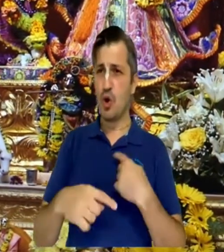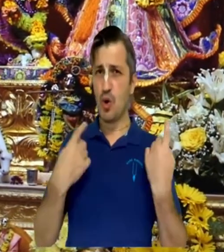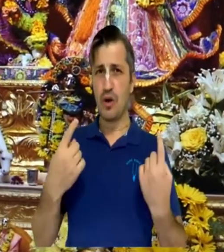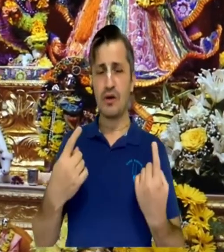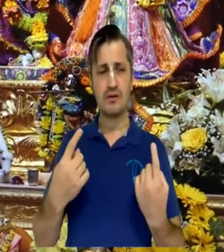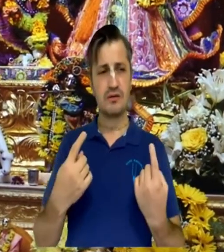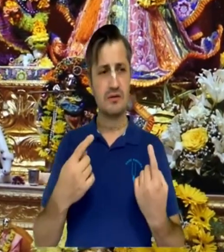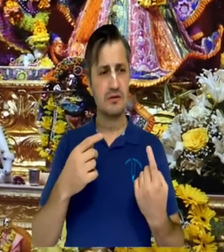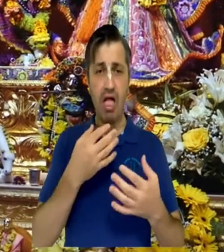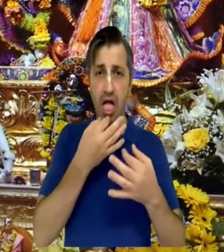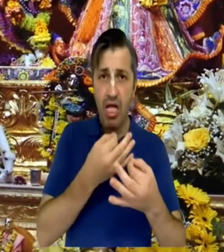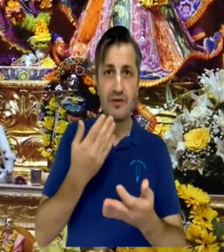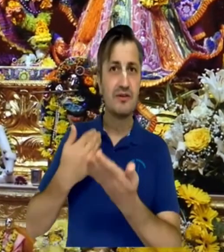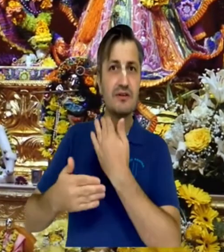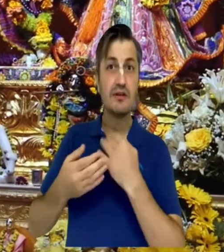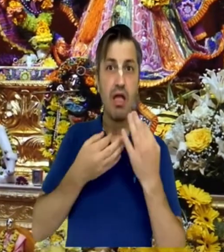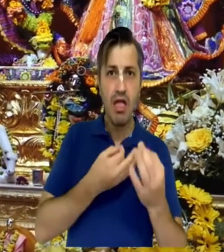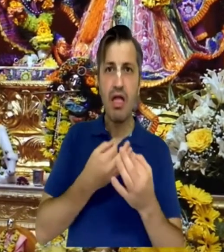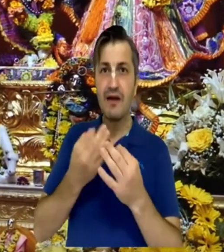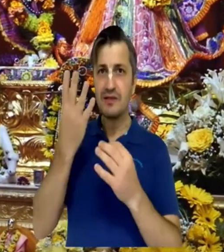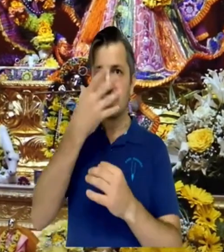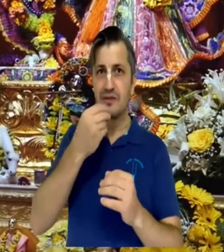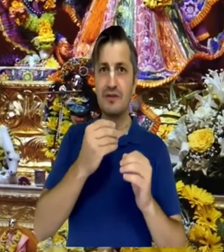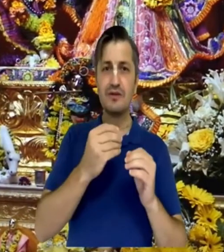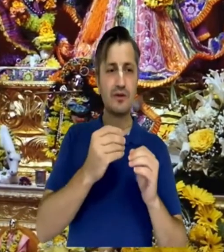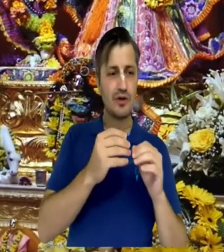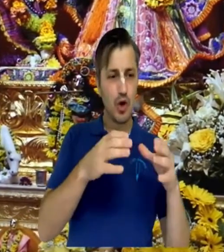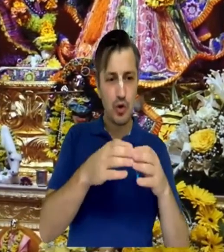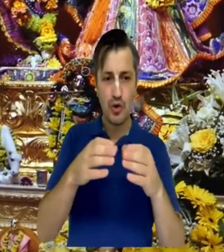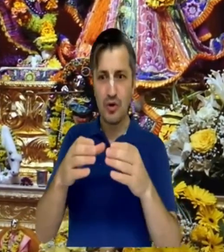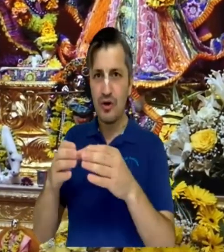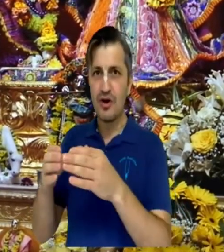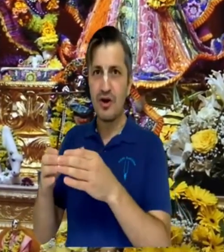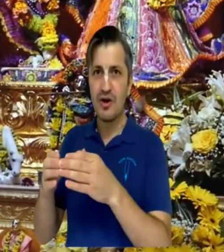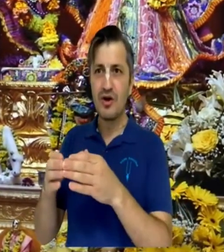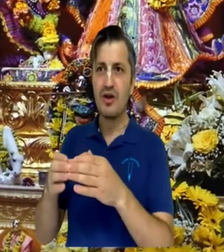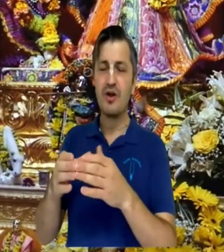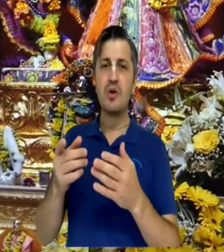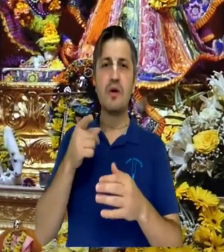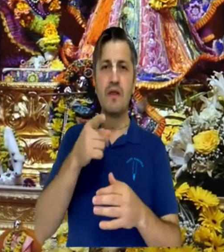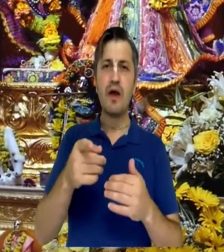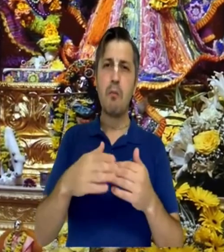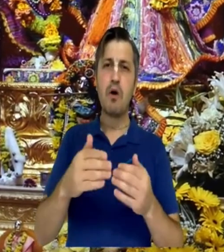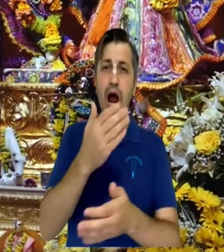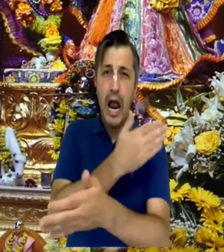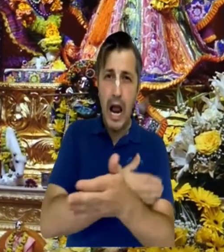tradition or spirituality that is maybe more of a karma or more of a jnana or more of a